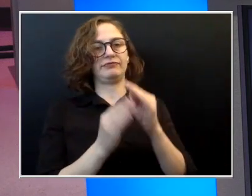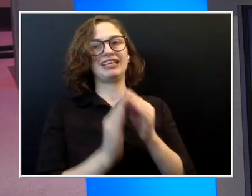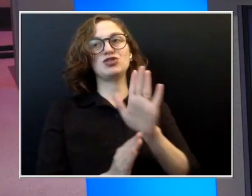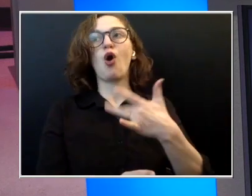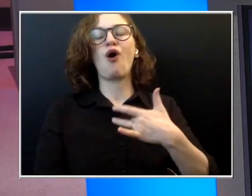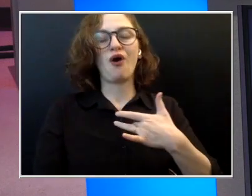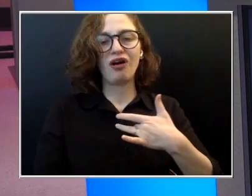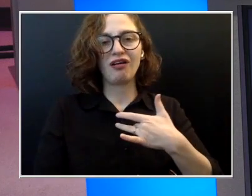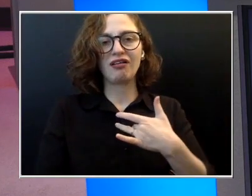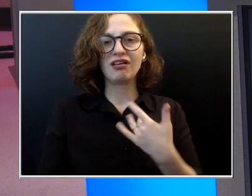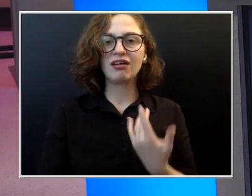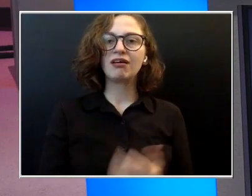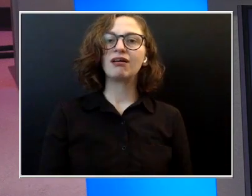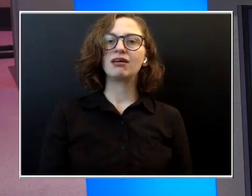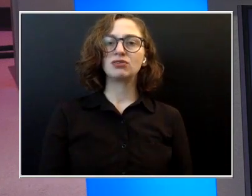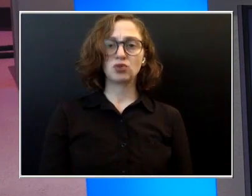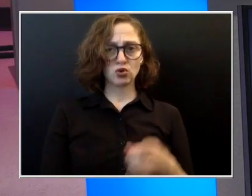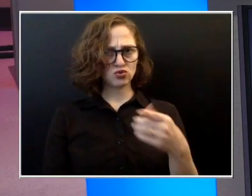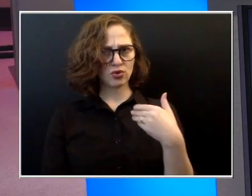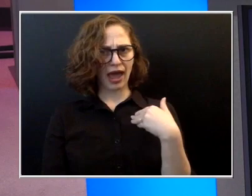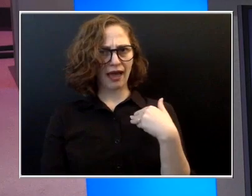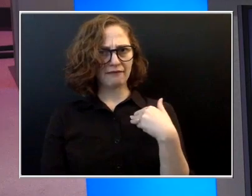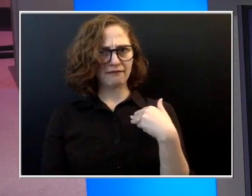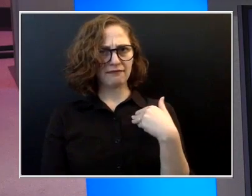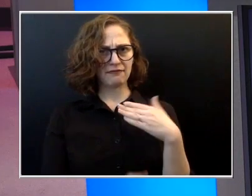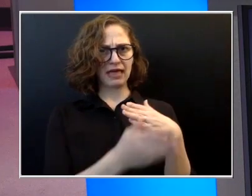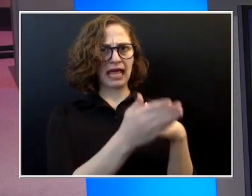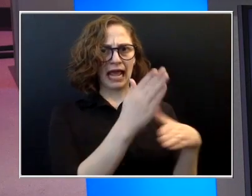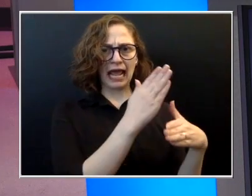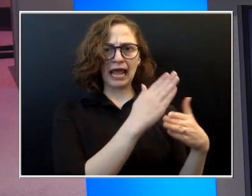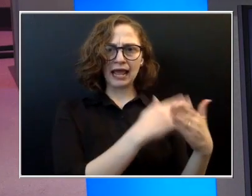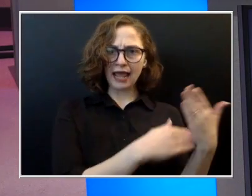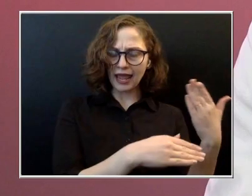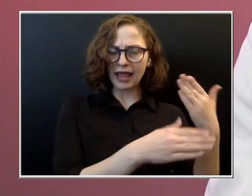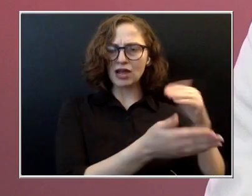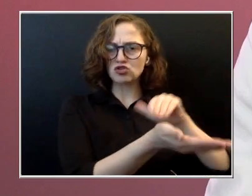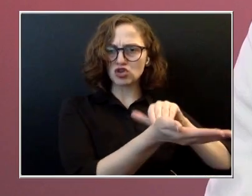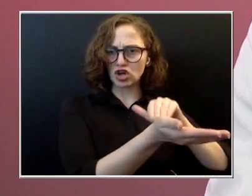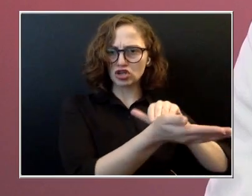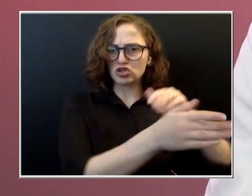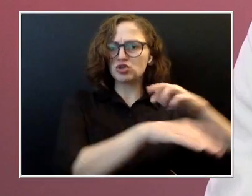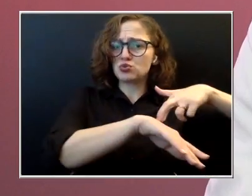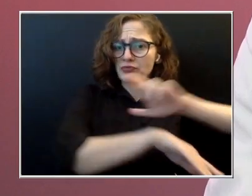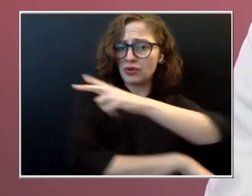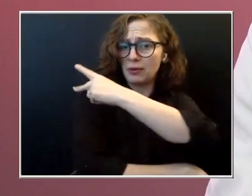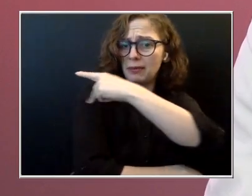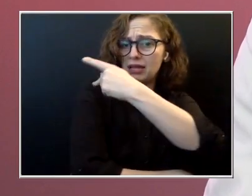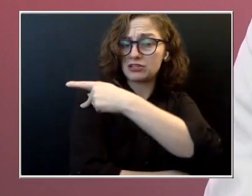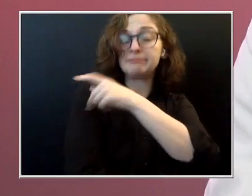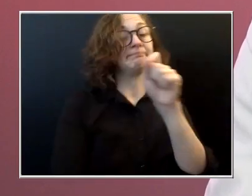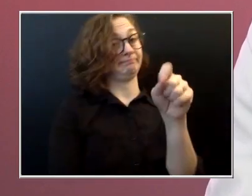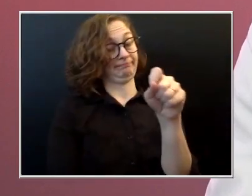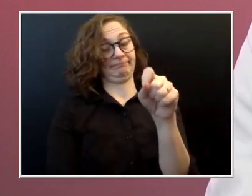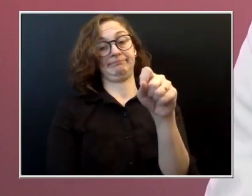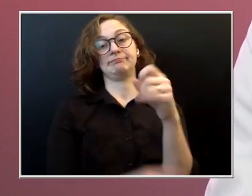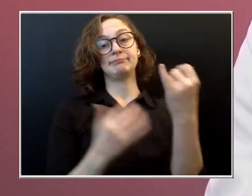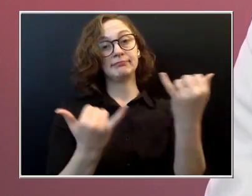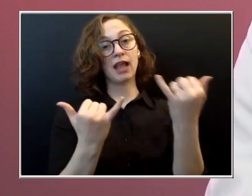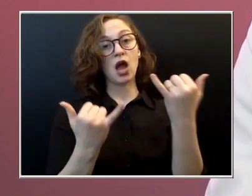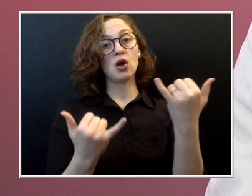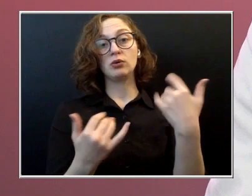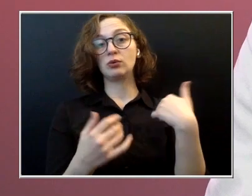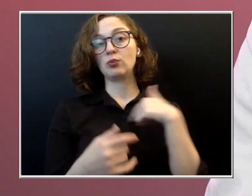have hand doctors often refer their patients to you? Yes, we now send the samples. We are raising awareness among